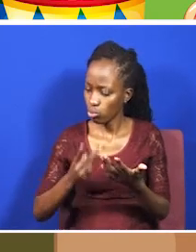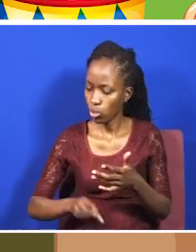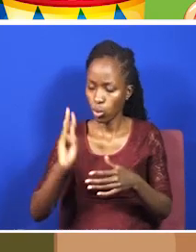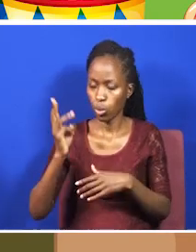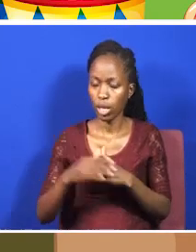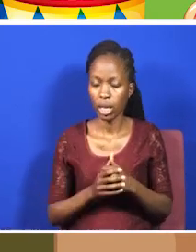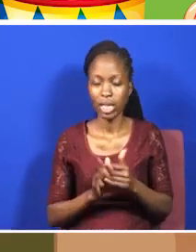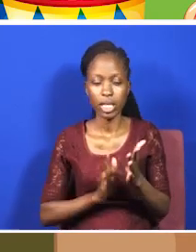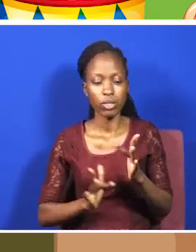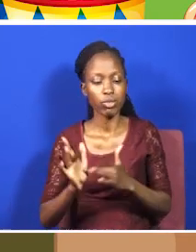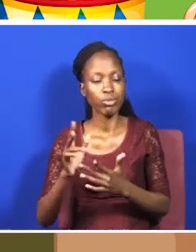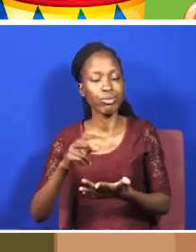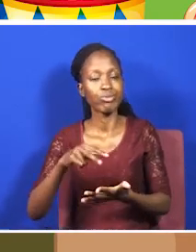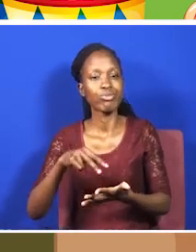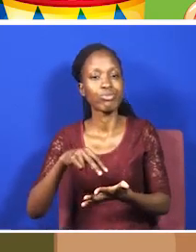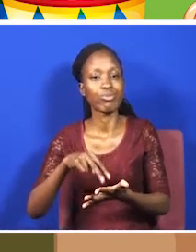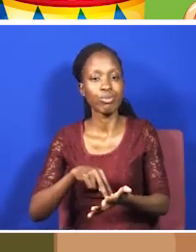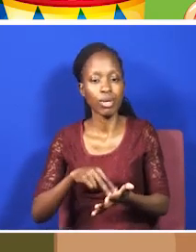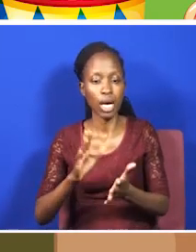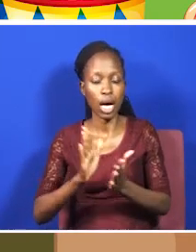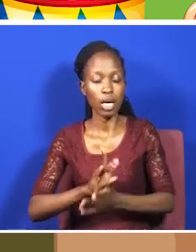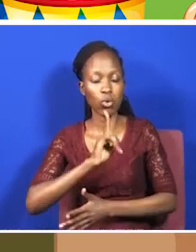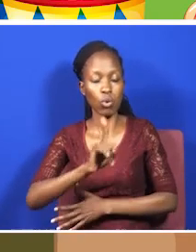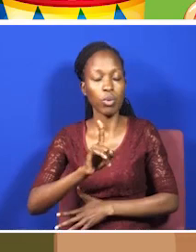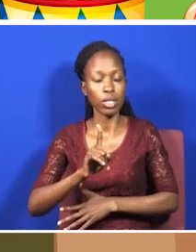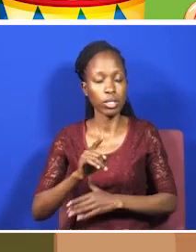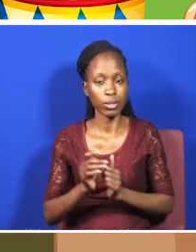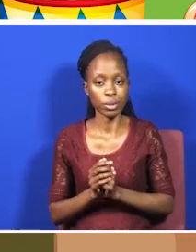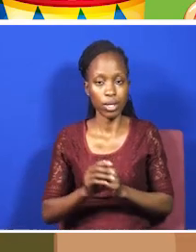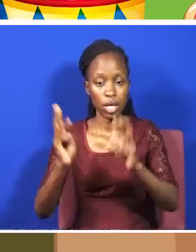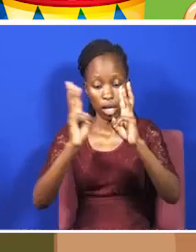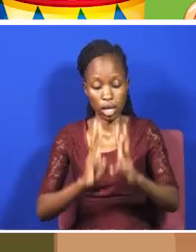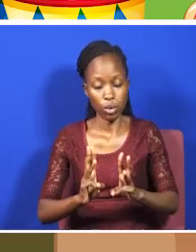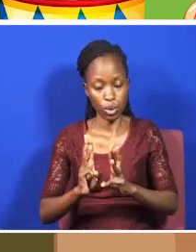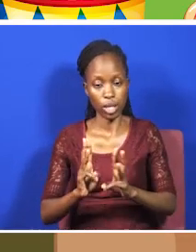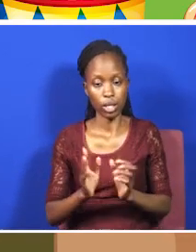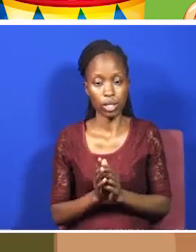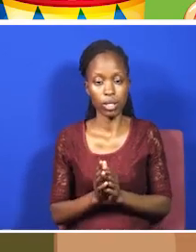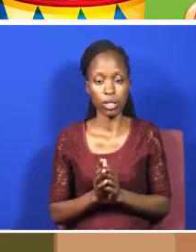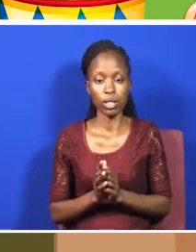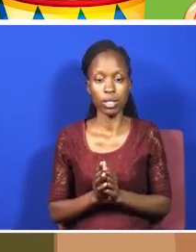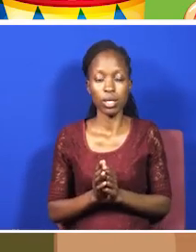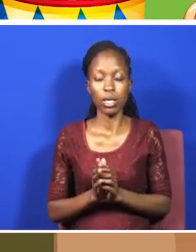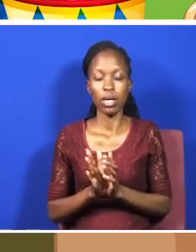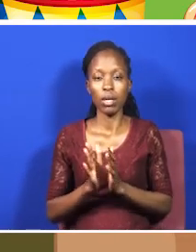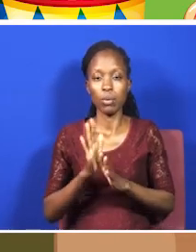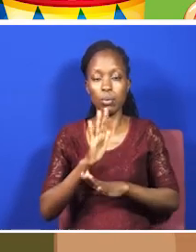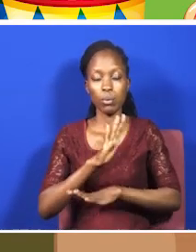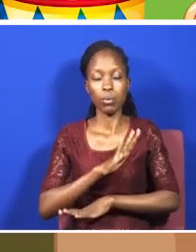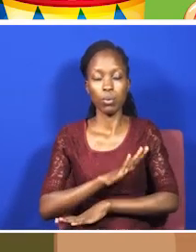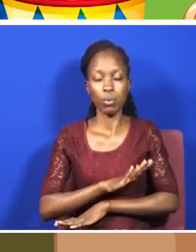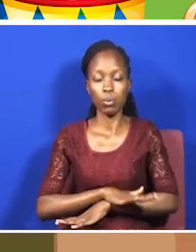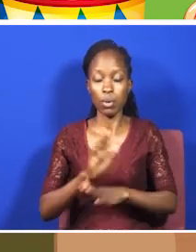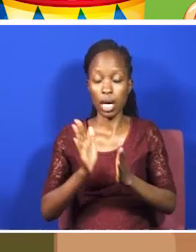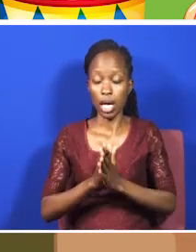care about us? We are going to drown.' Jesus stood up and gave a command to